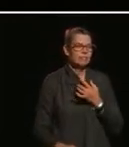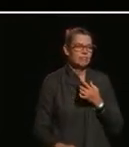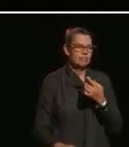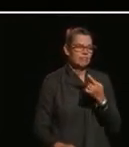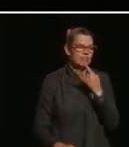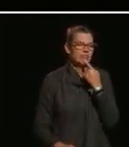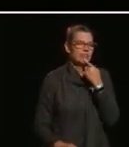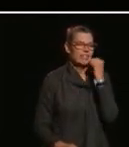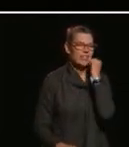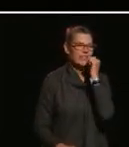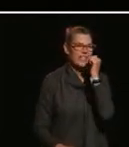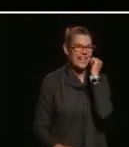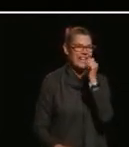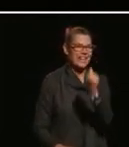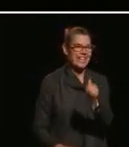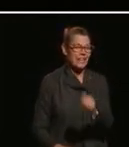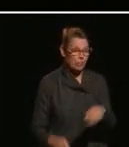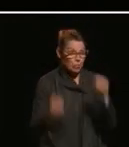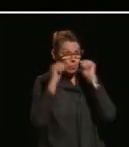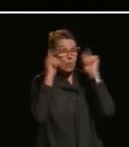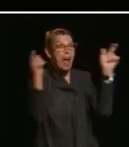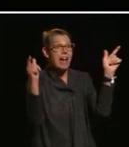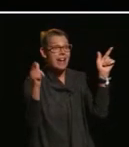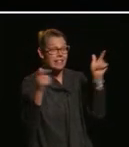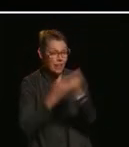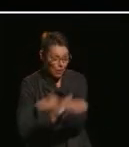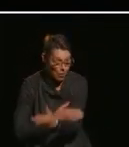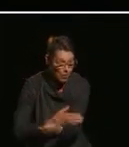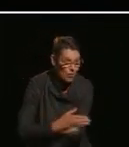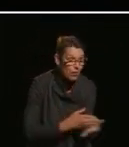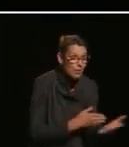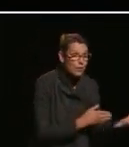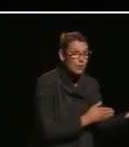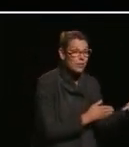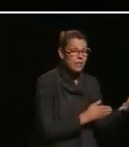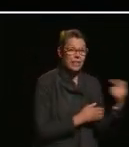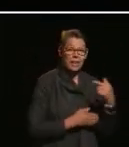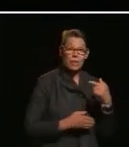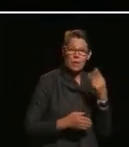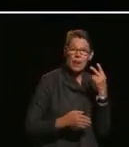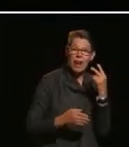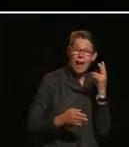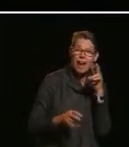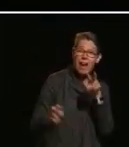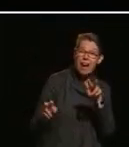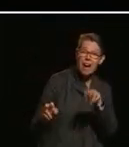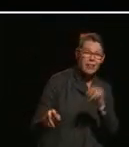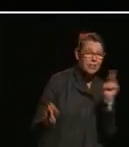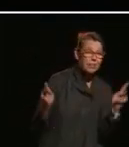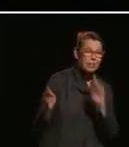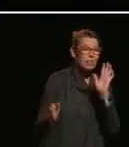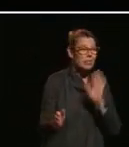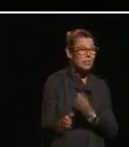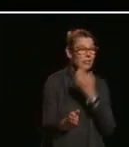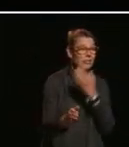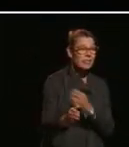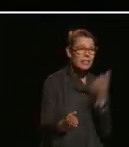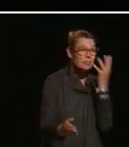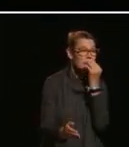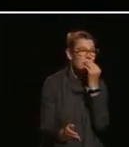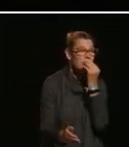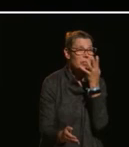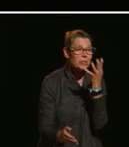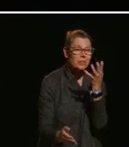that the sun still comes up. I'm shocked that other people sing beautifully and admirably without me.